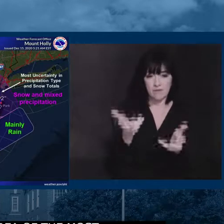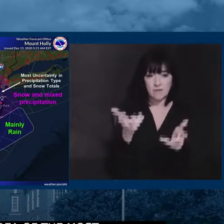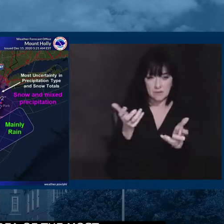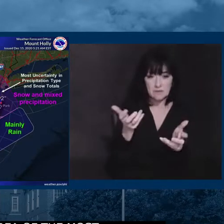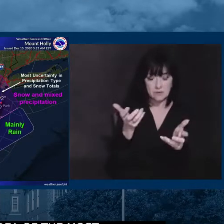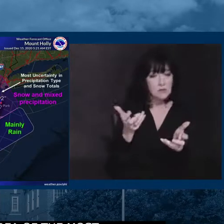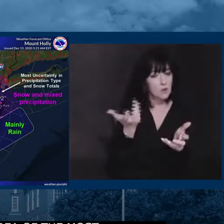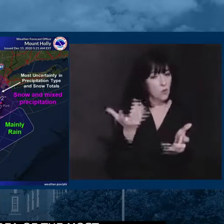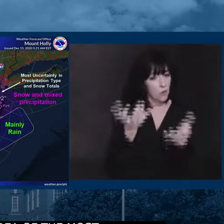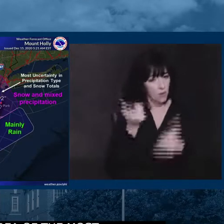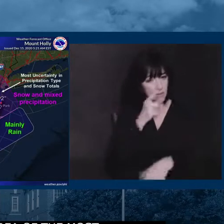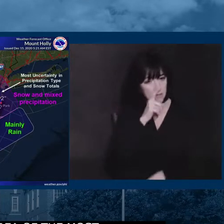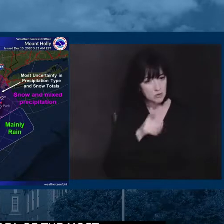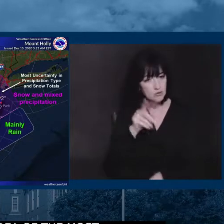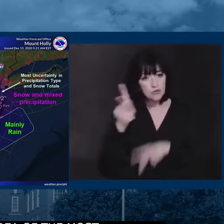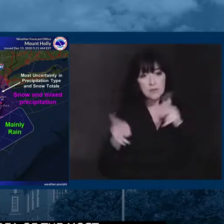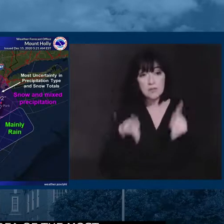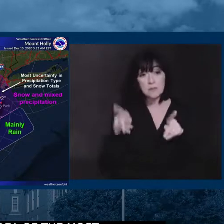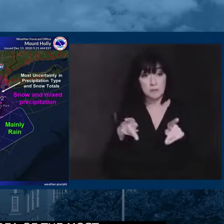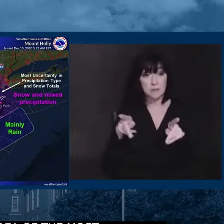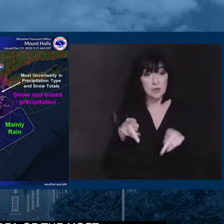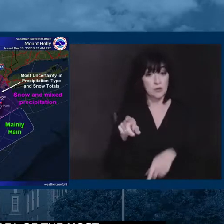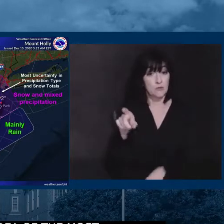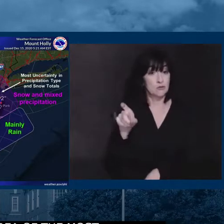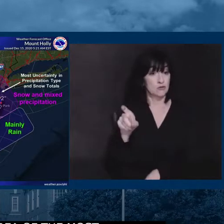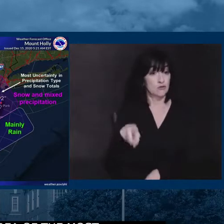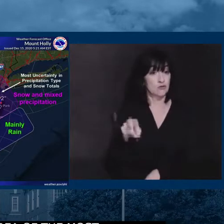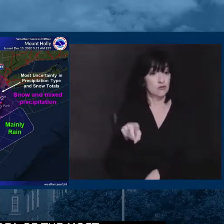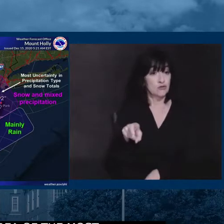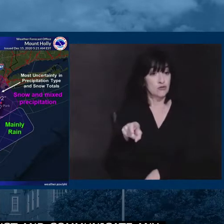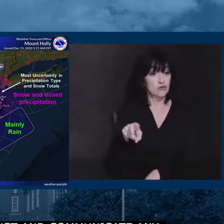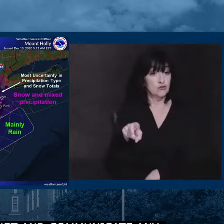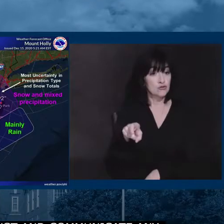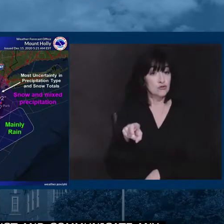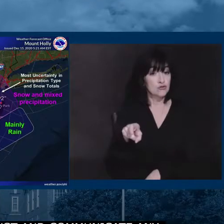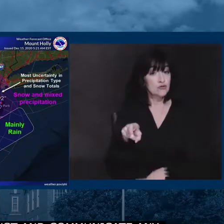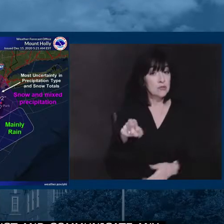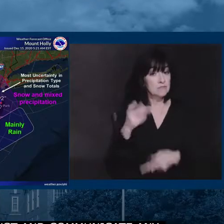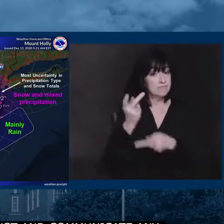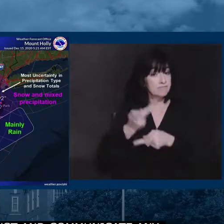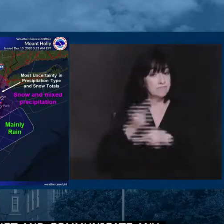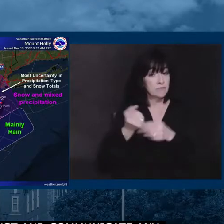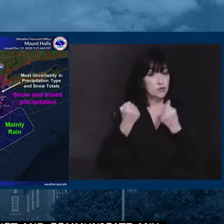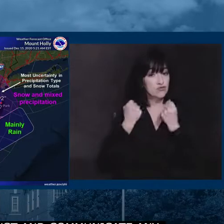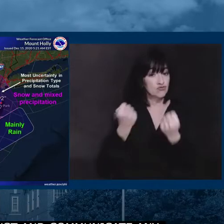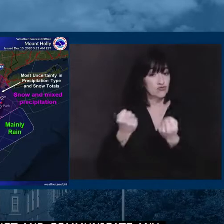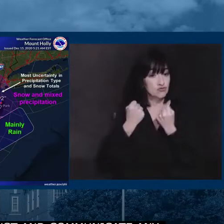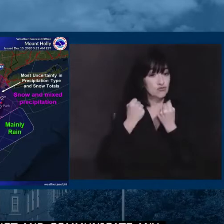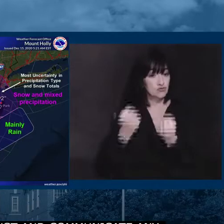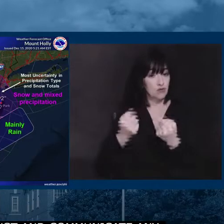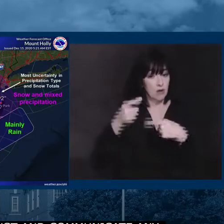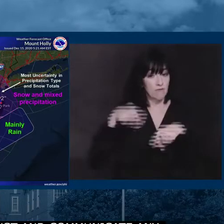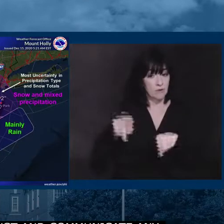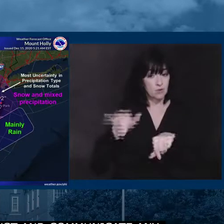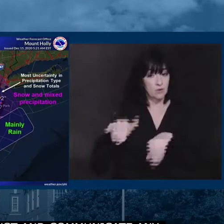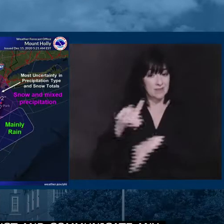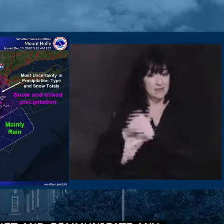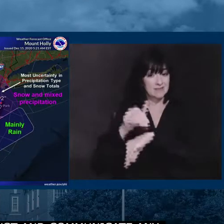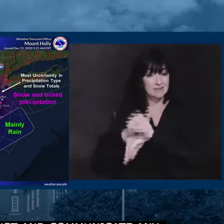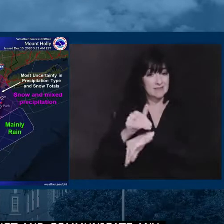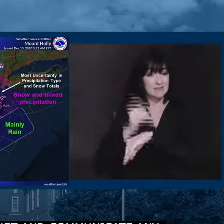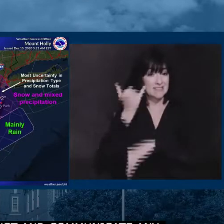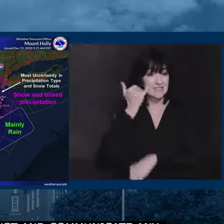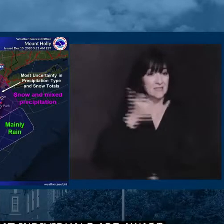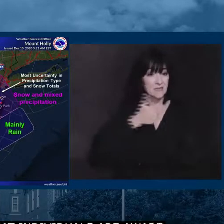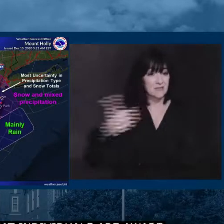people are aware they should expect to have some difficult driving conditions during the PM commute. And we also have to be at the lookout.